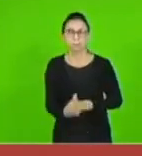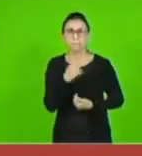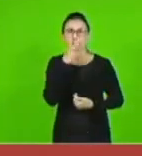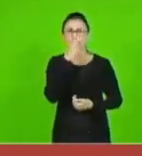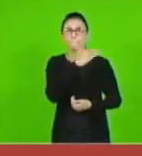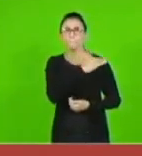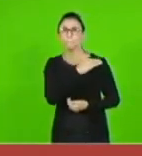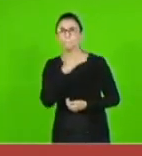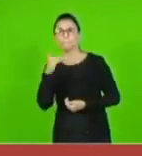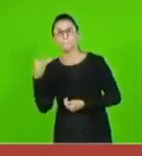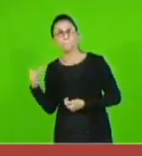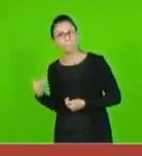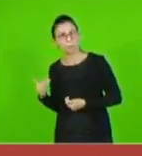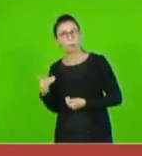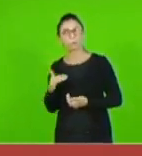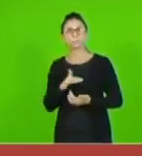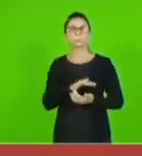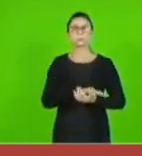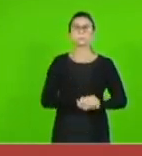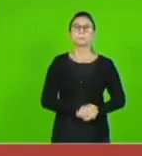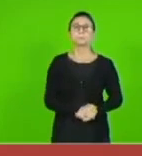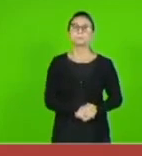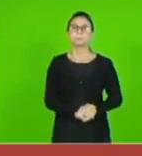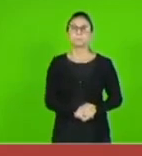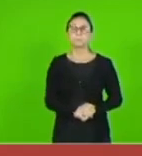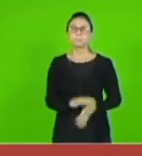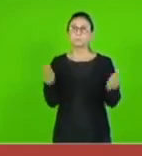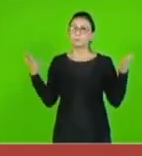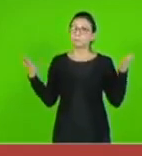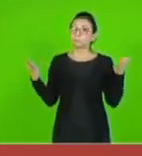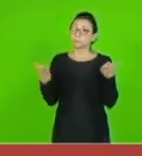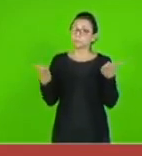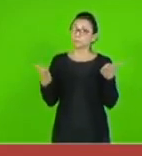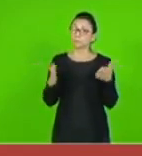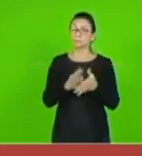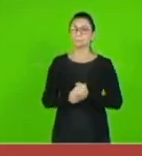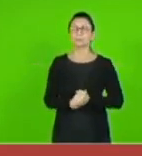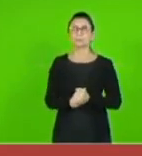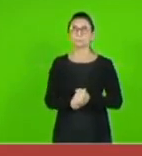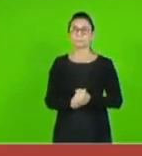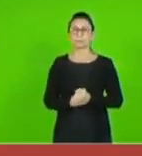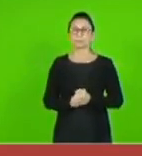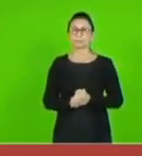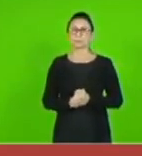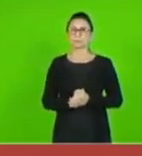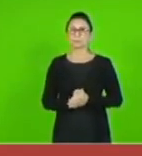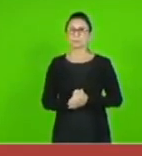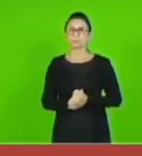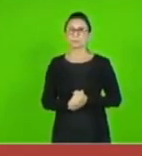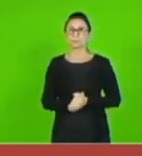glorified, he fell dead. But now,